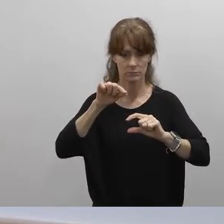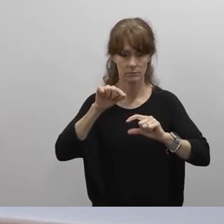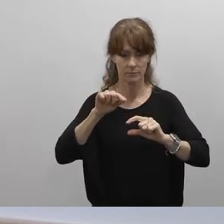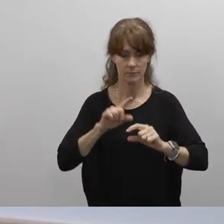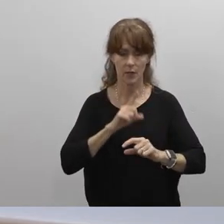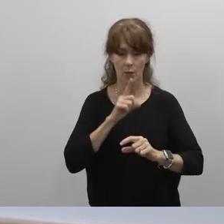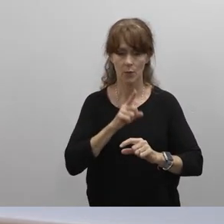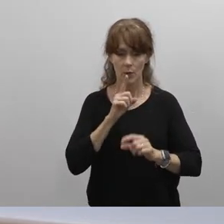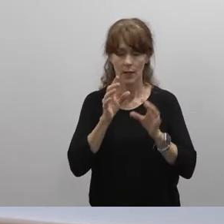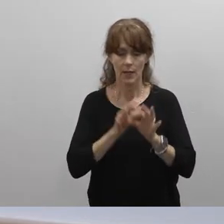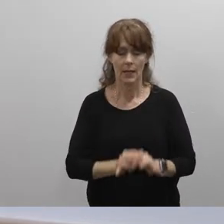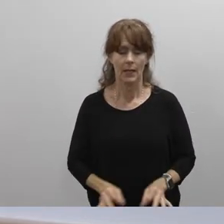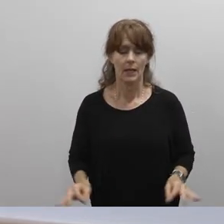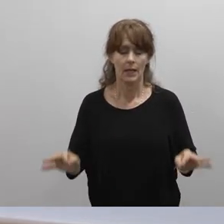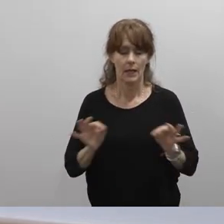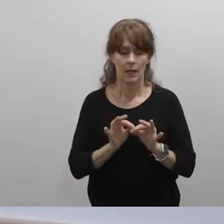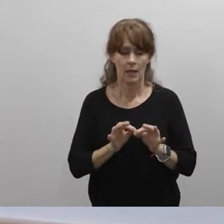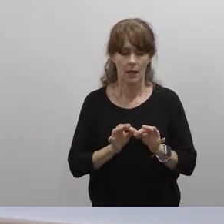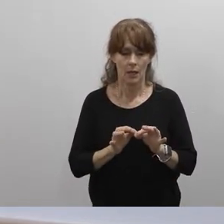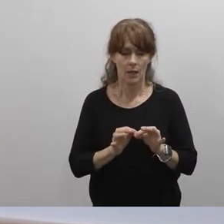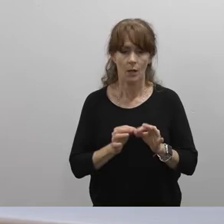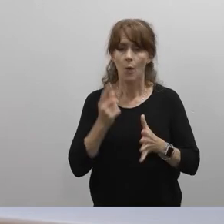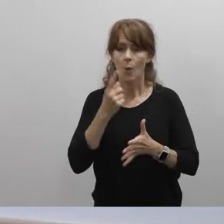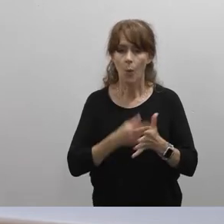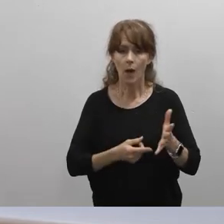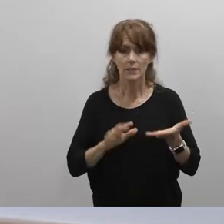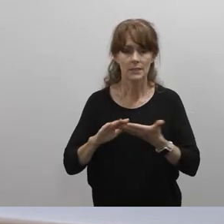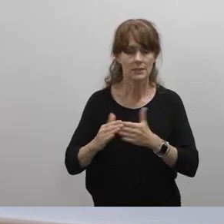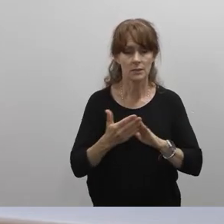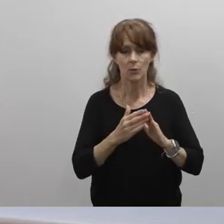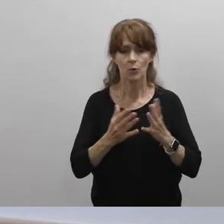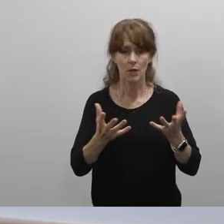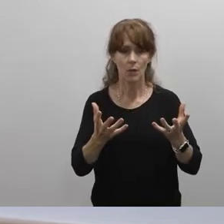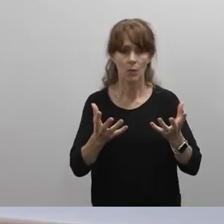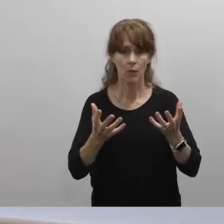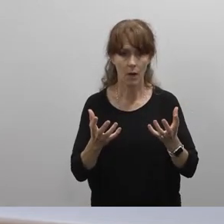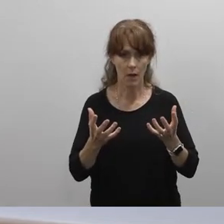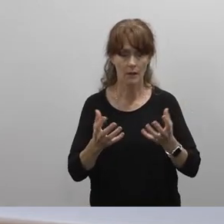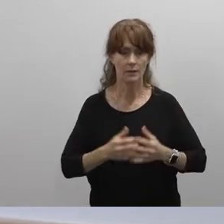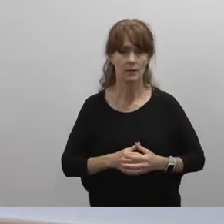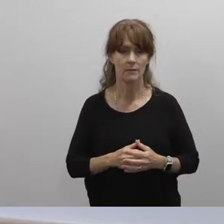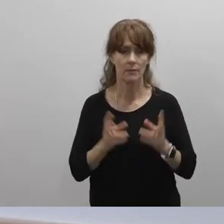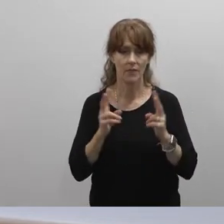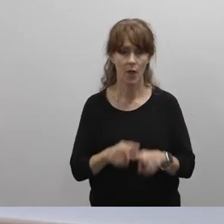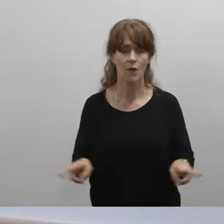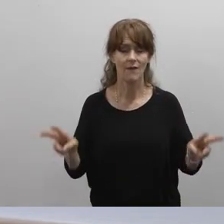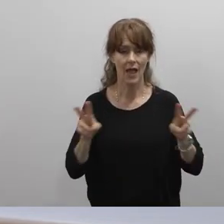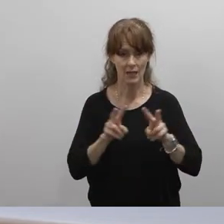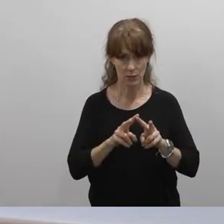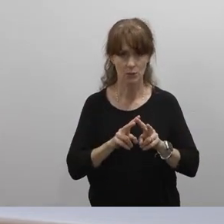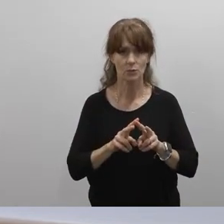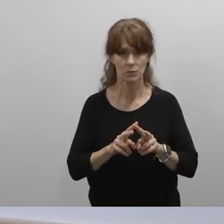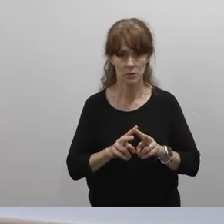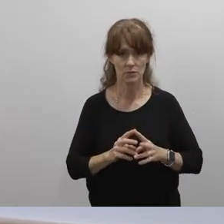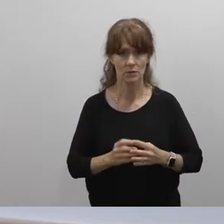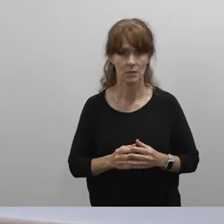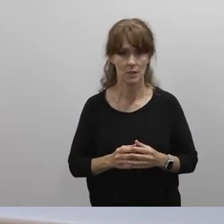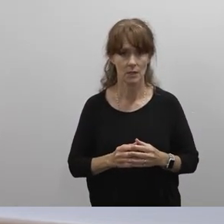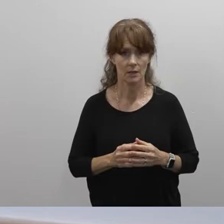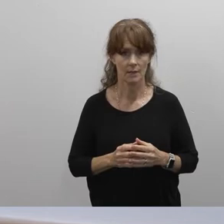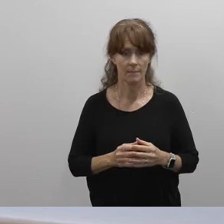really important to find out what the community wants and what their values are, what